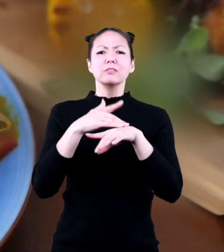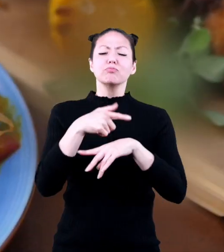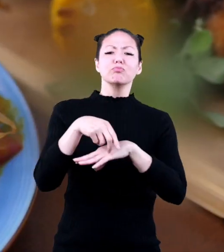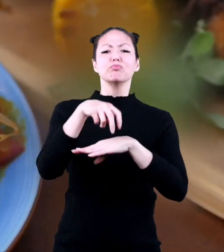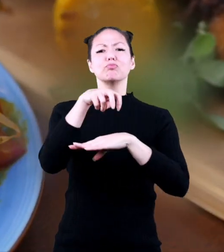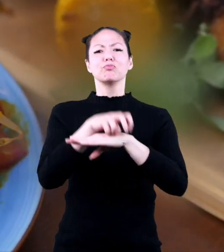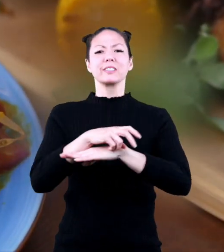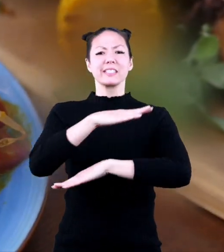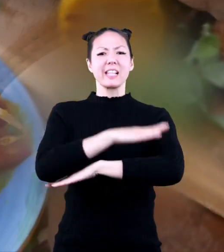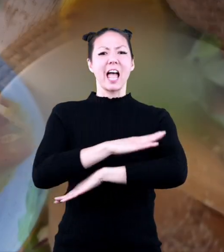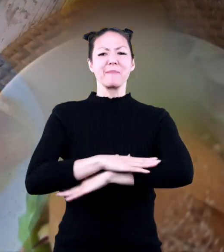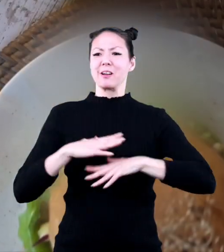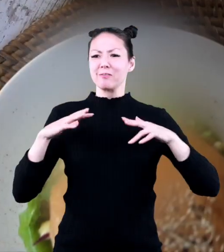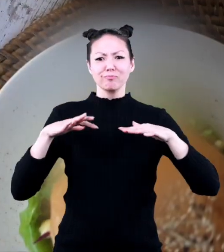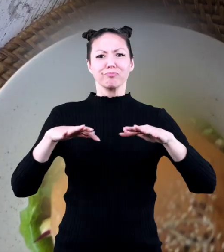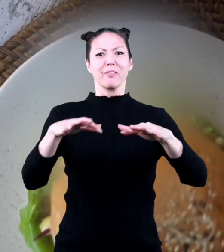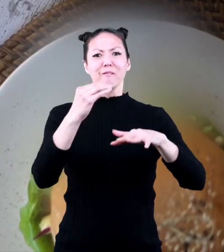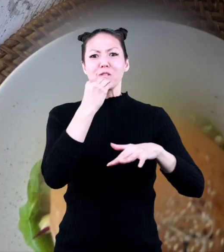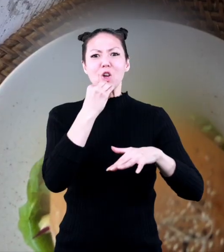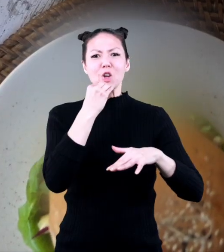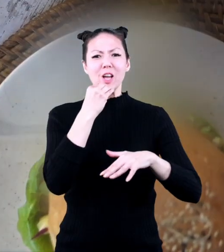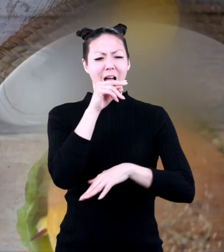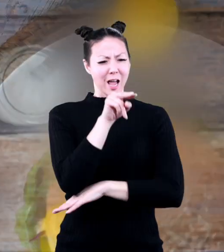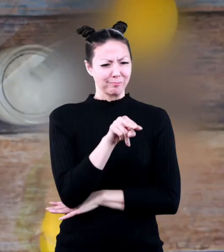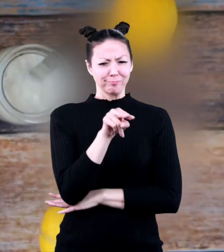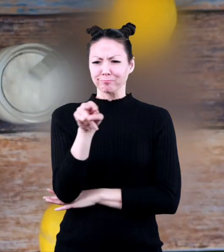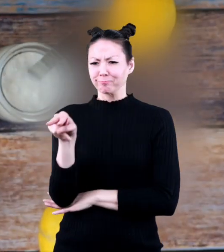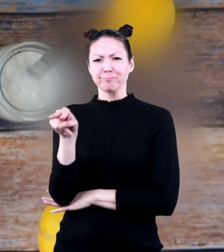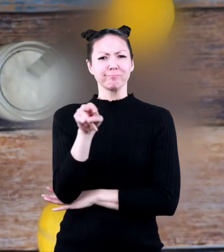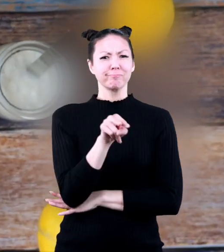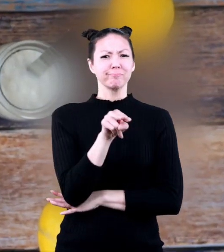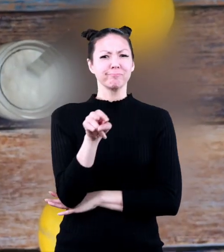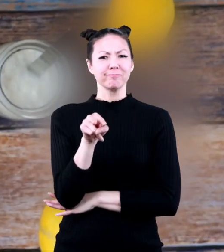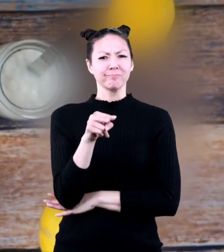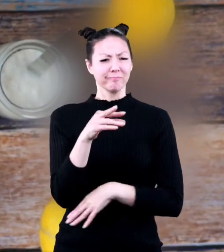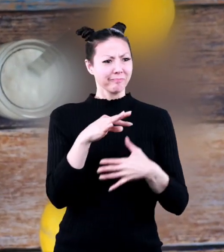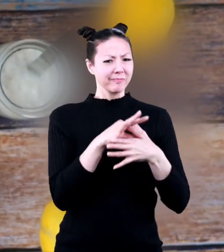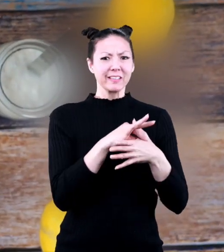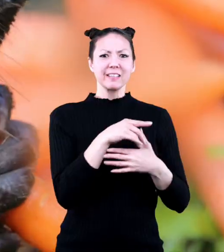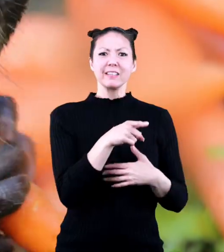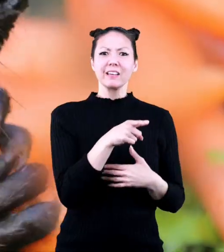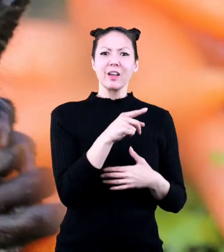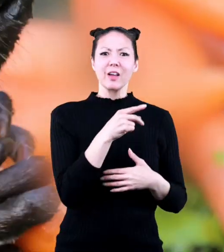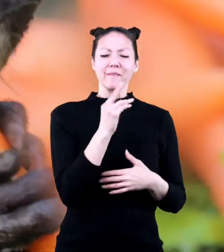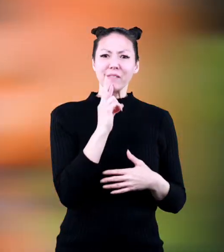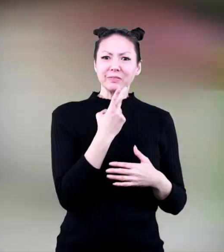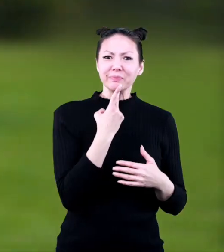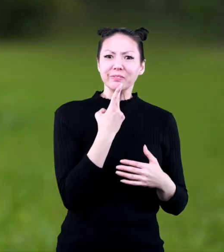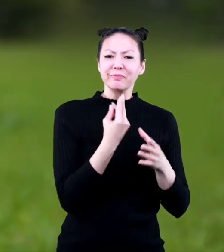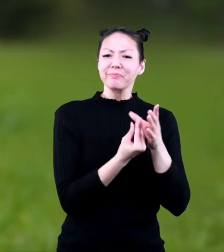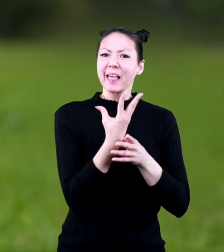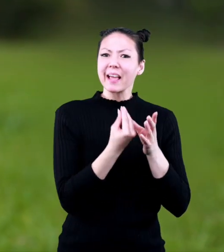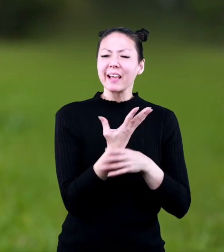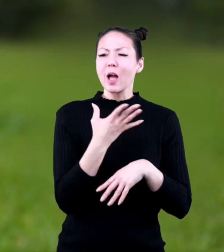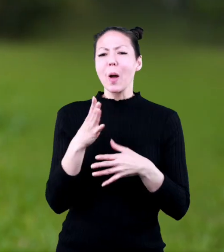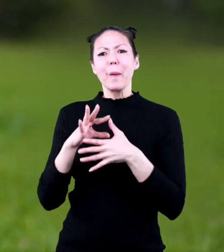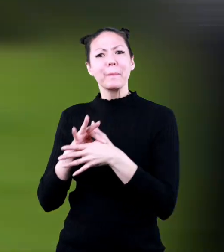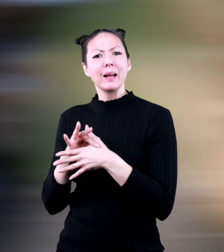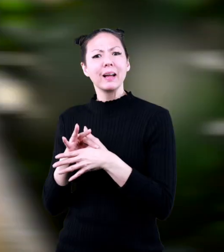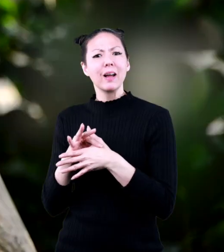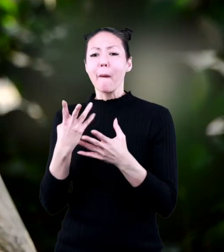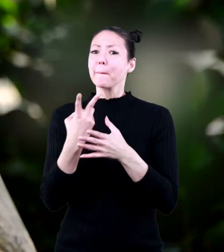time you are sitting down at the dinner table, think about what parts of your meal herbivores, carnivores,